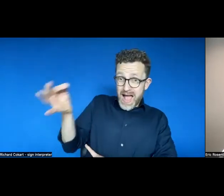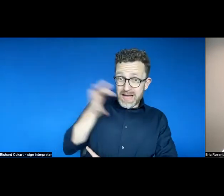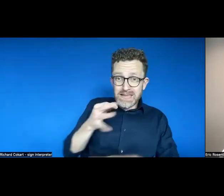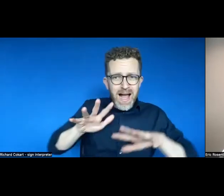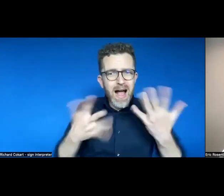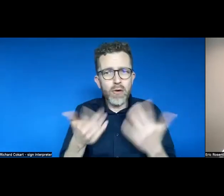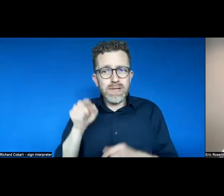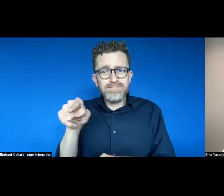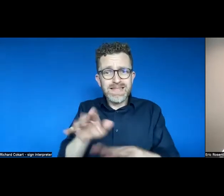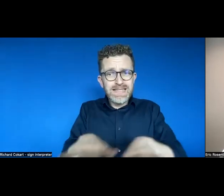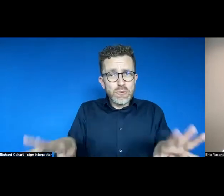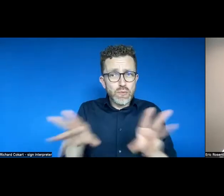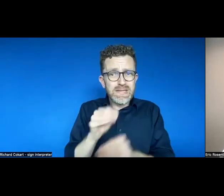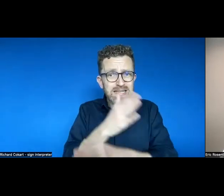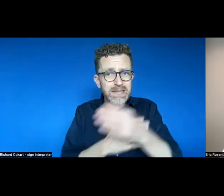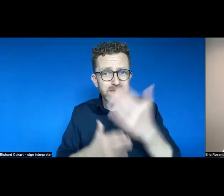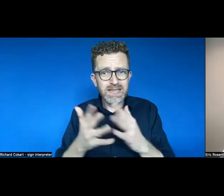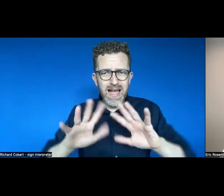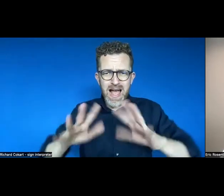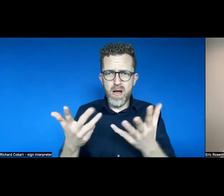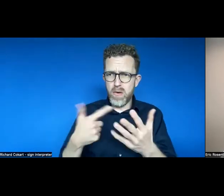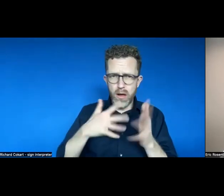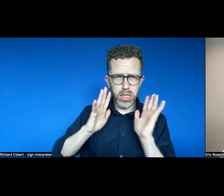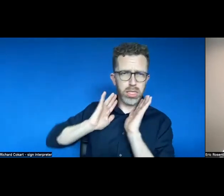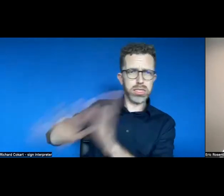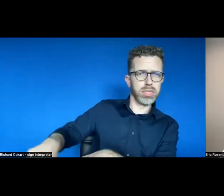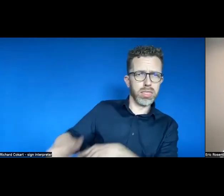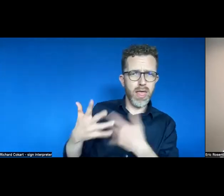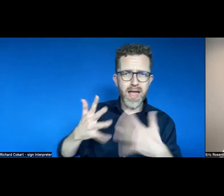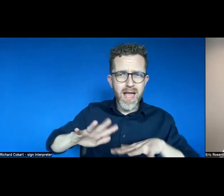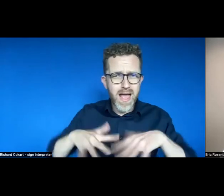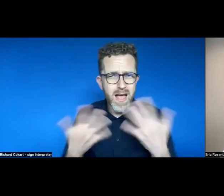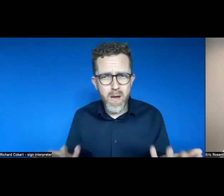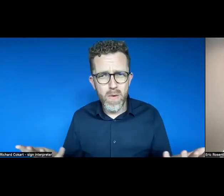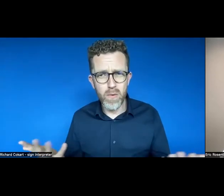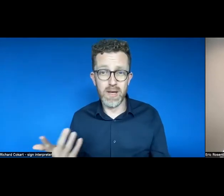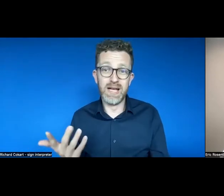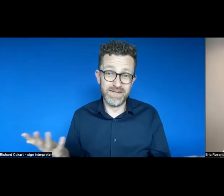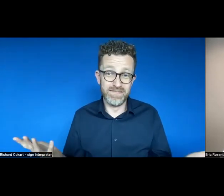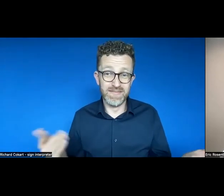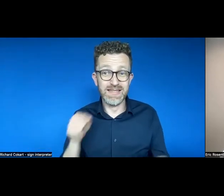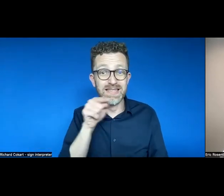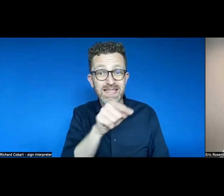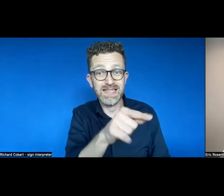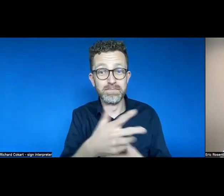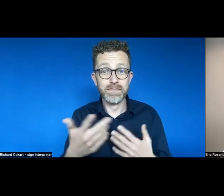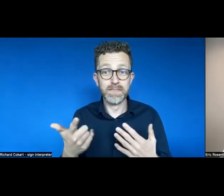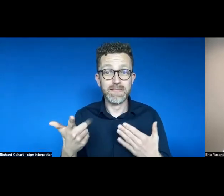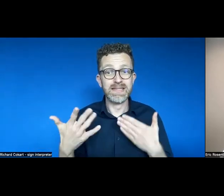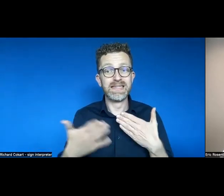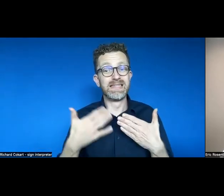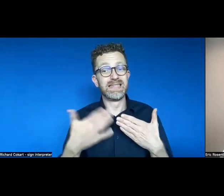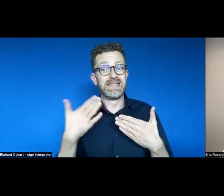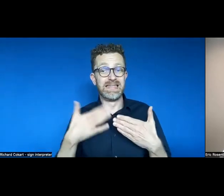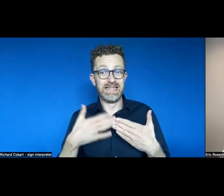of those accessibility issues are the easy explanation. The harder, and to my mind, the truer explanation